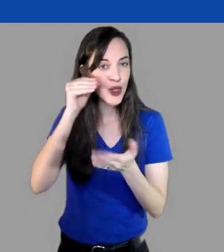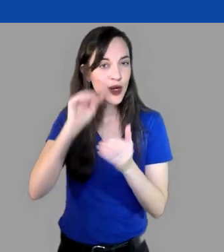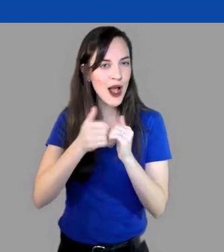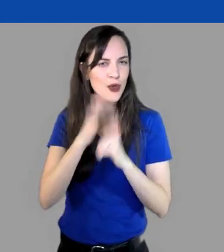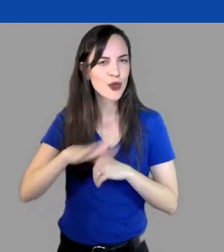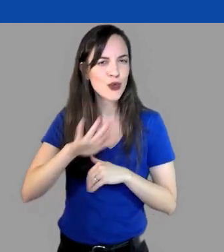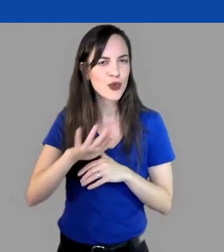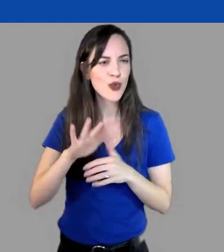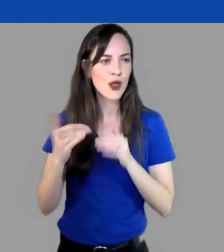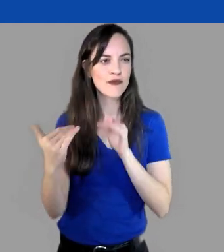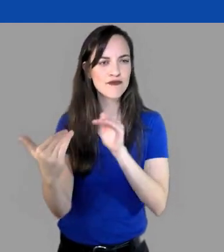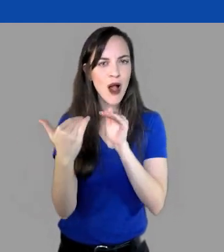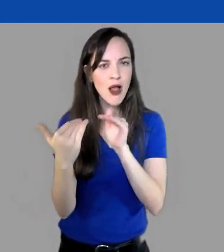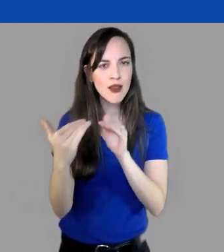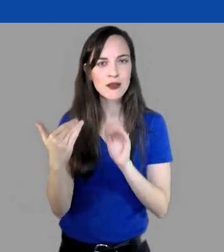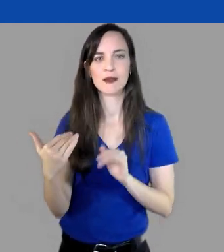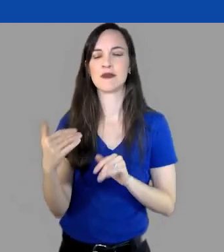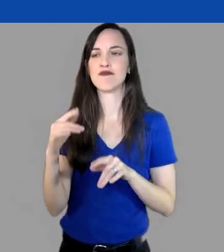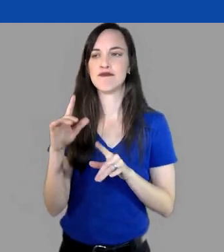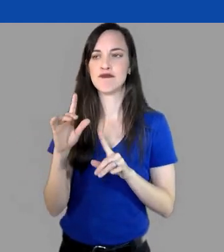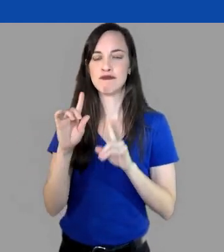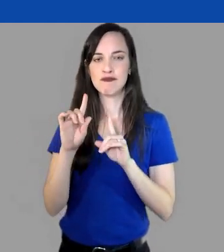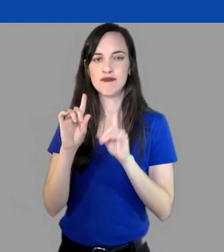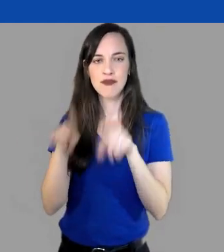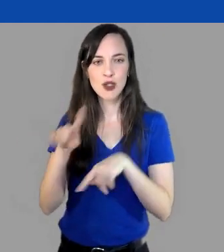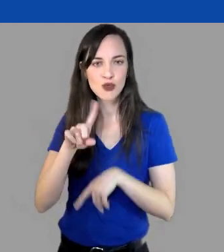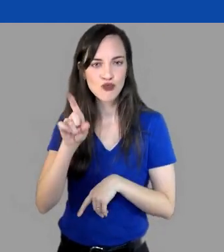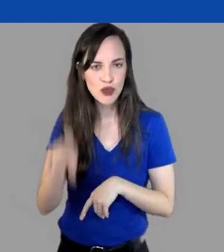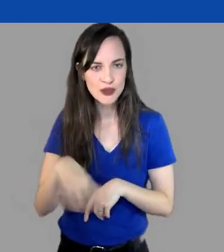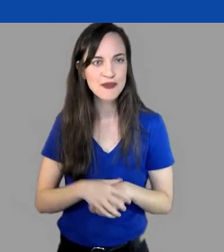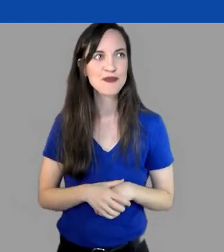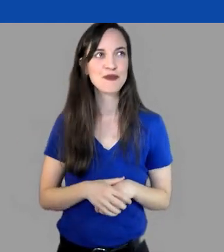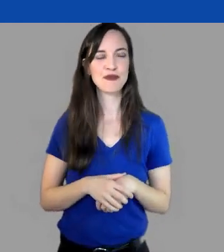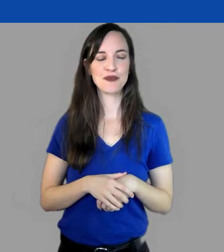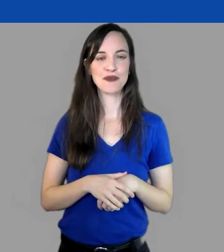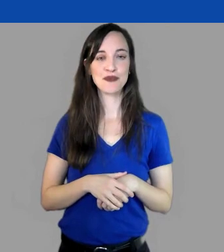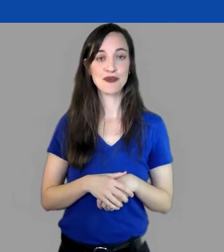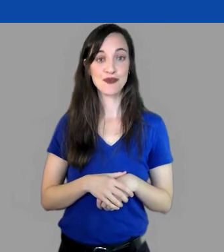Come to the TA Live discussion to learn how your colleagues address this question